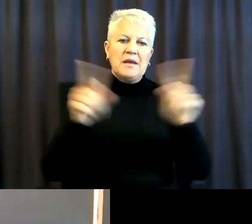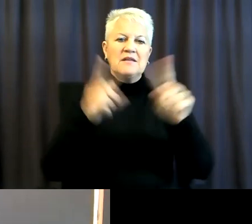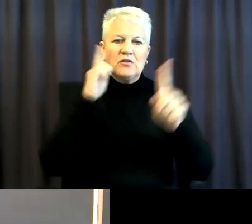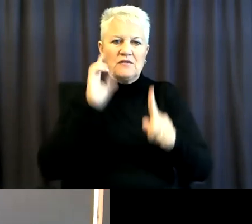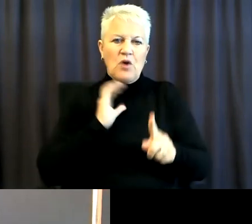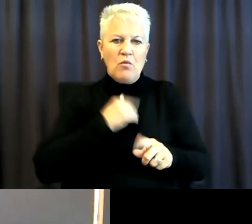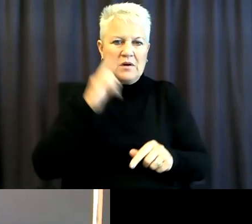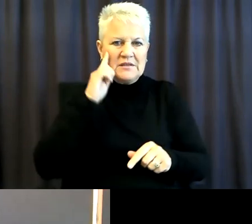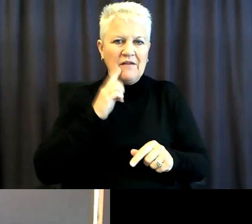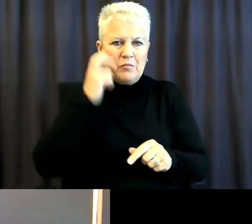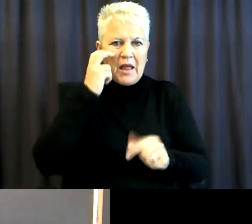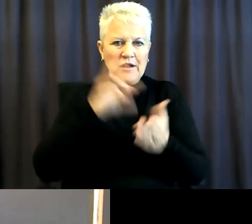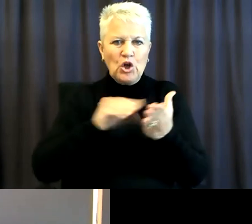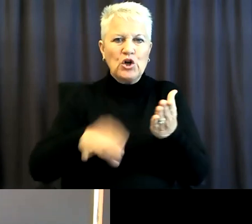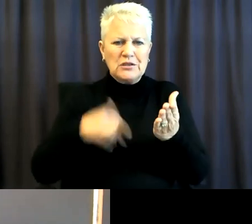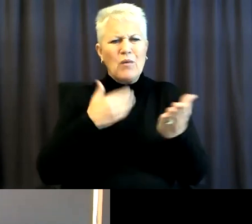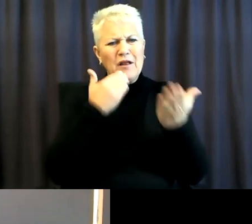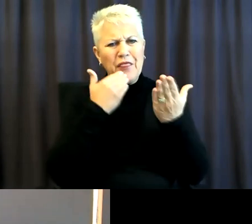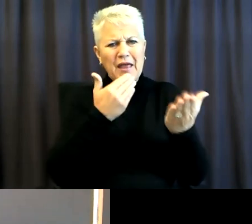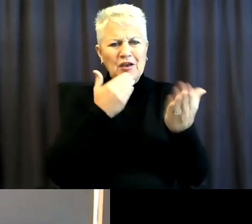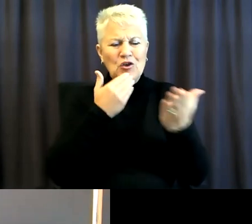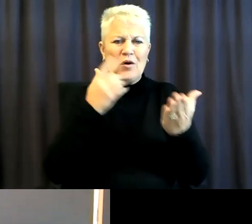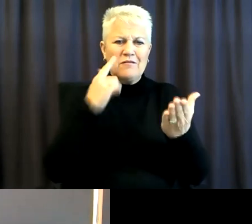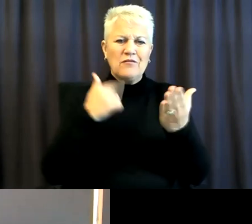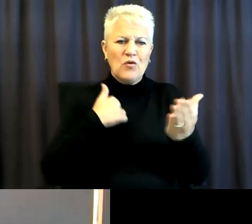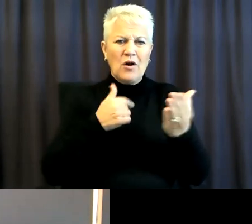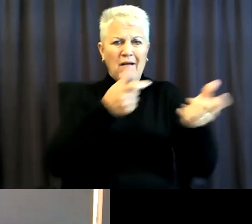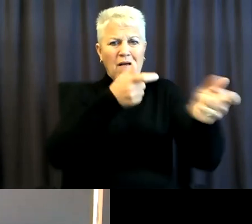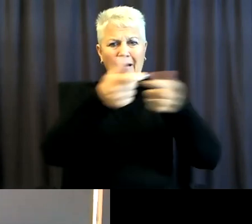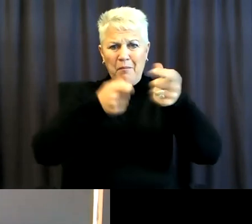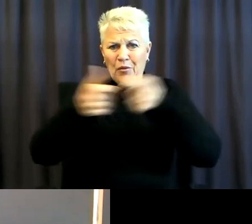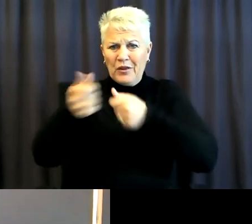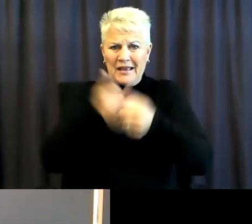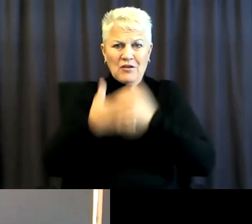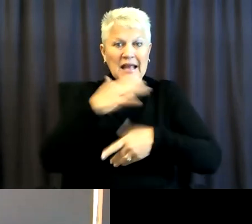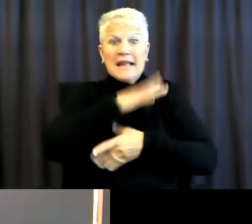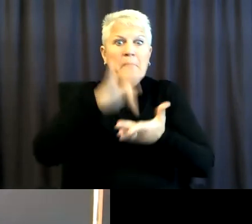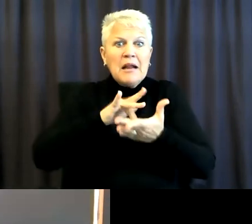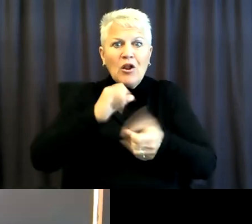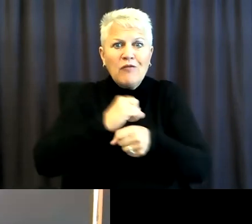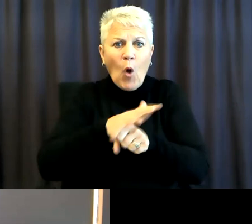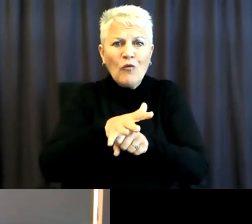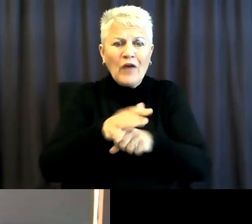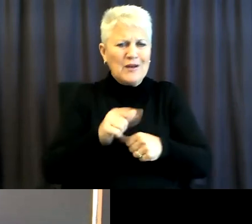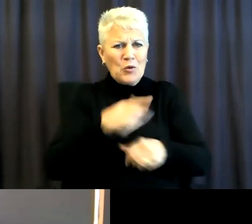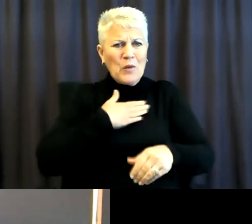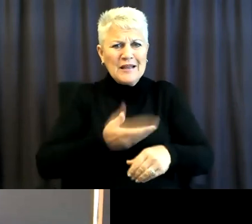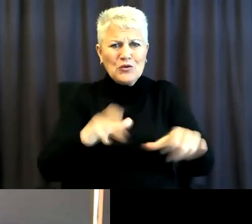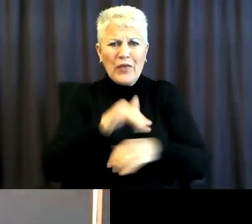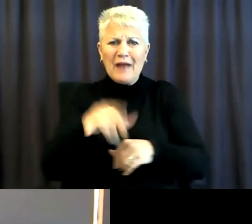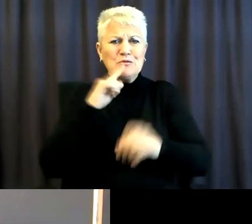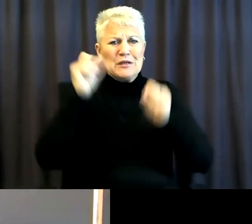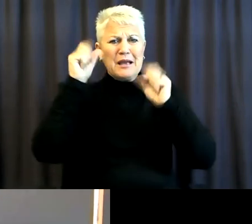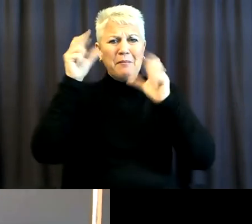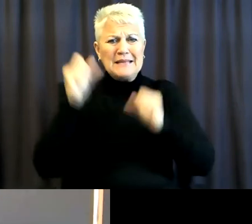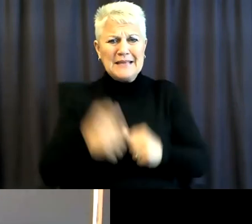deaf-blind learners. So I want to thank you for pulling all that together in the middle of COVID. I mean, you were willing to do that. That was just amazing.